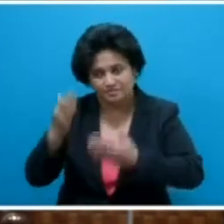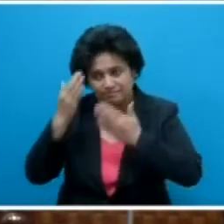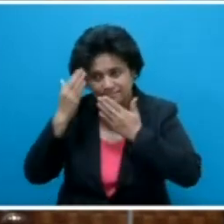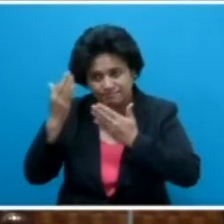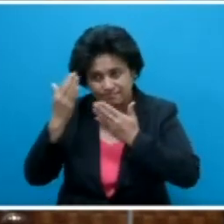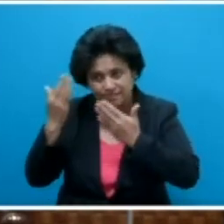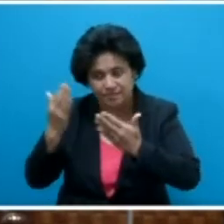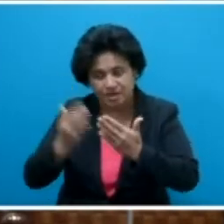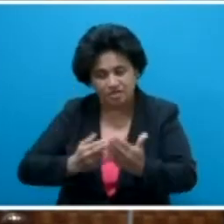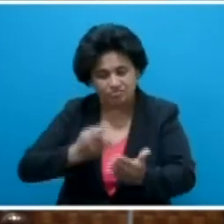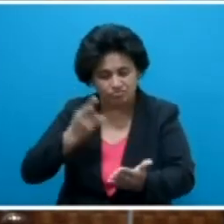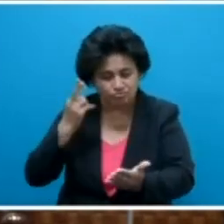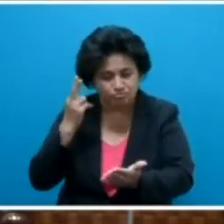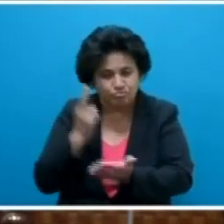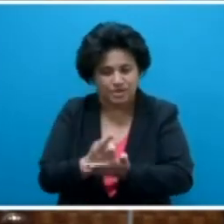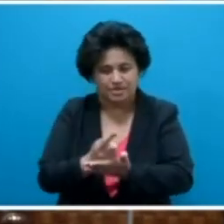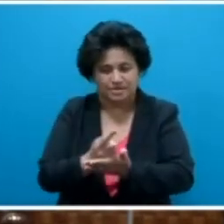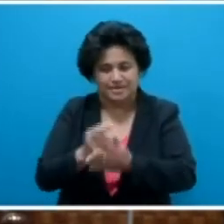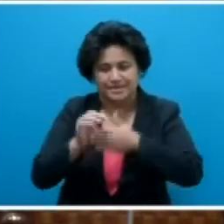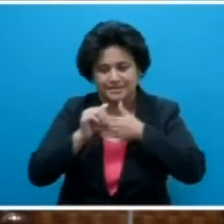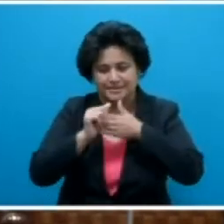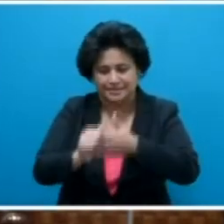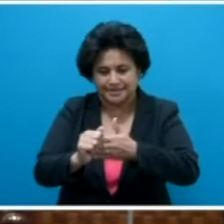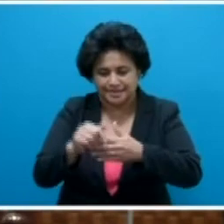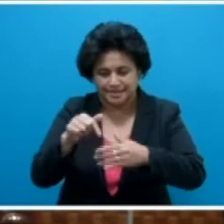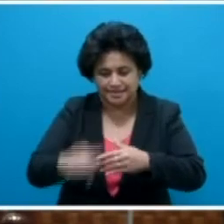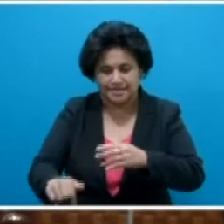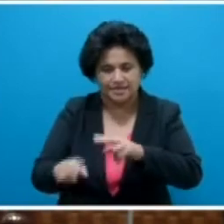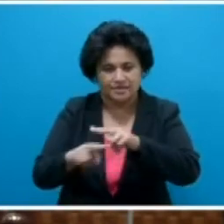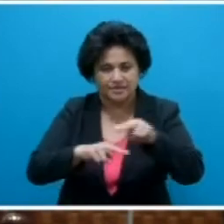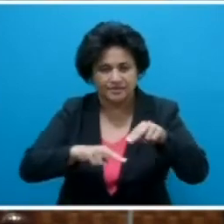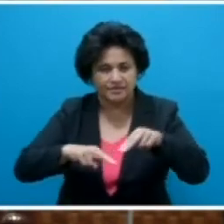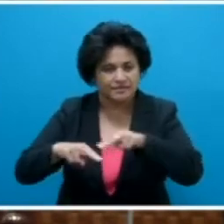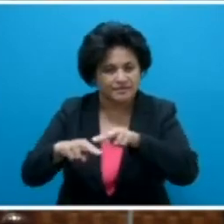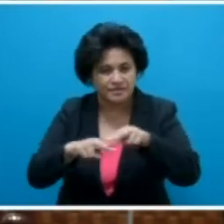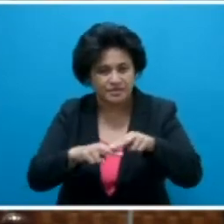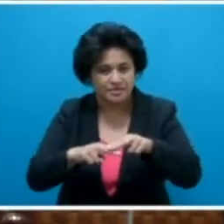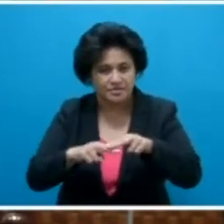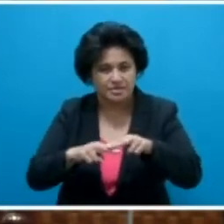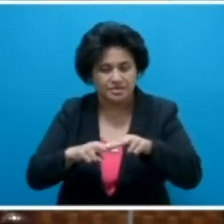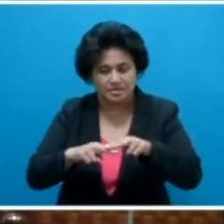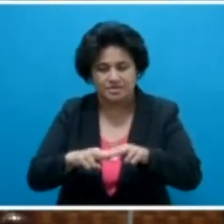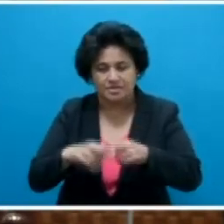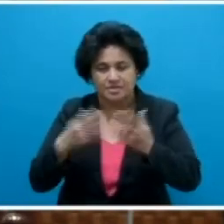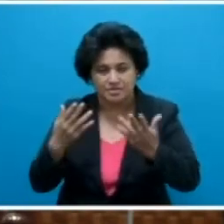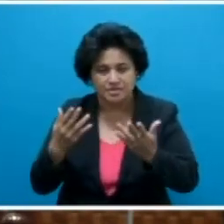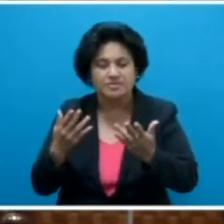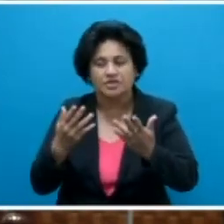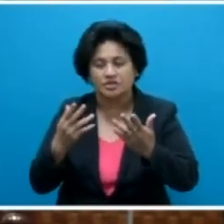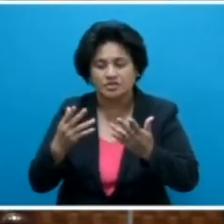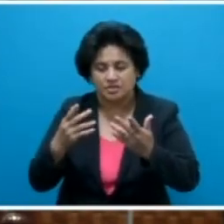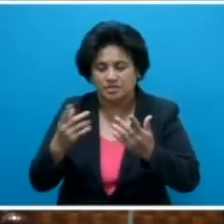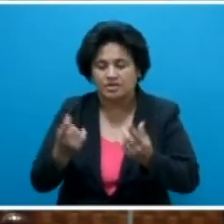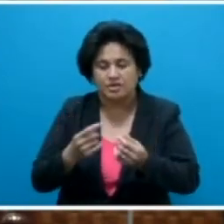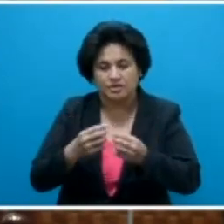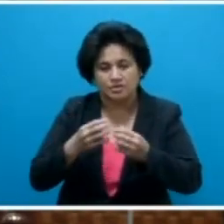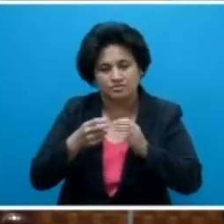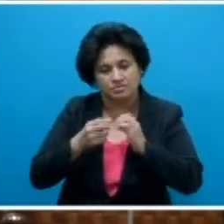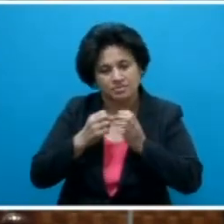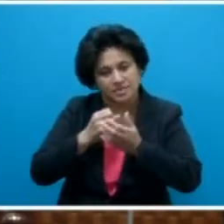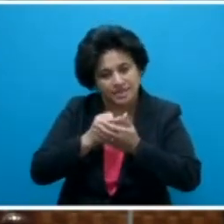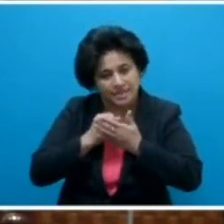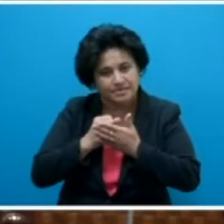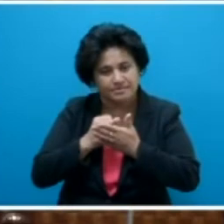statesman of Fiji. Your unwavering stance in upholding the principles of democracy